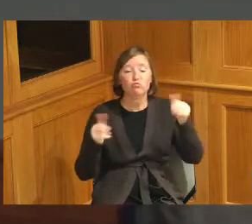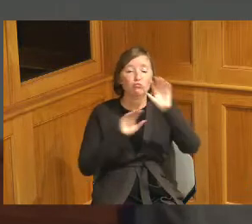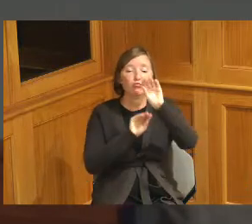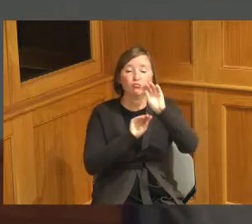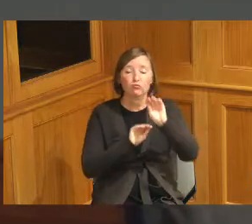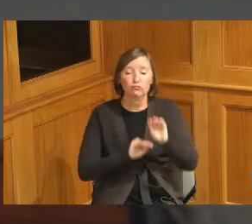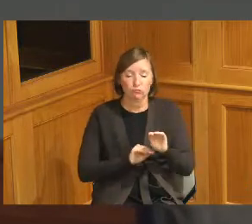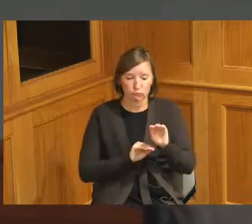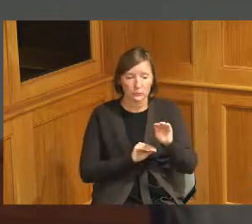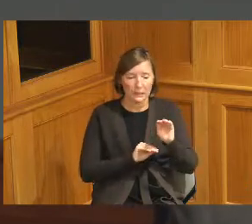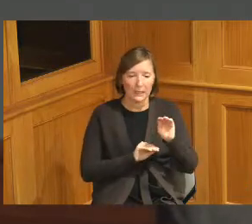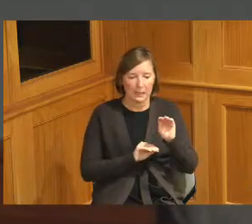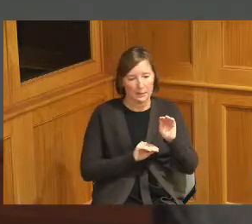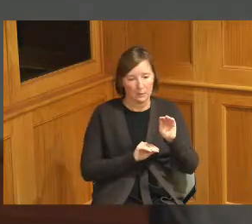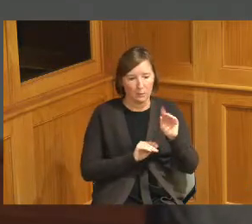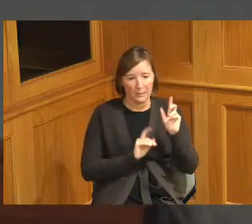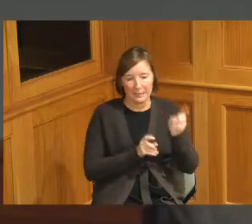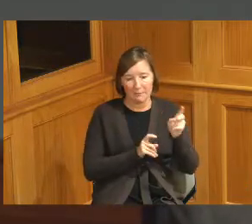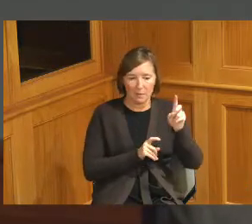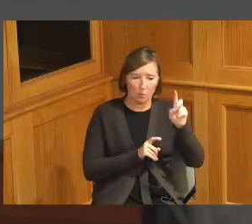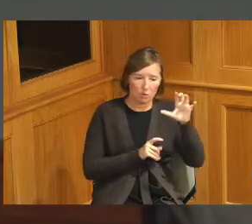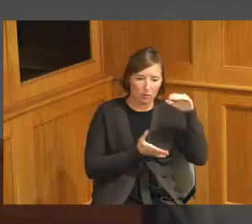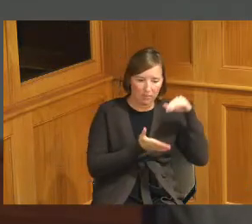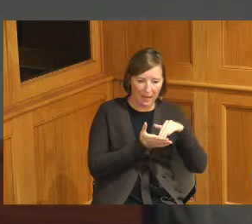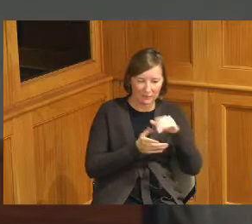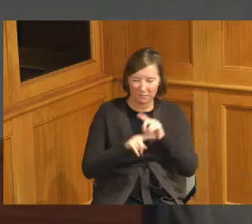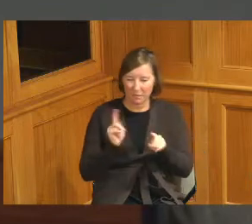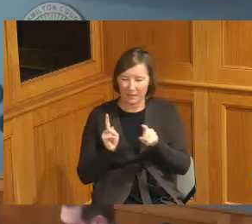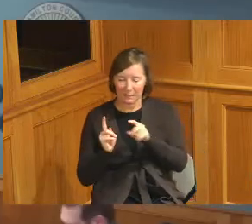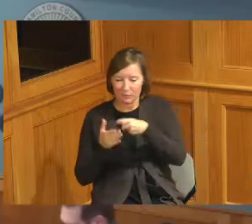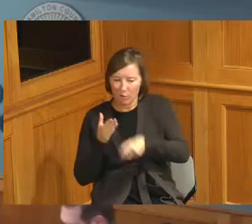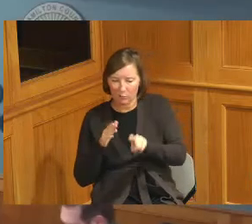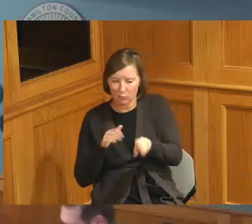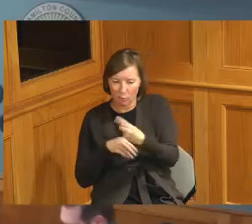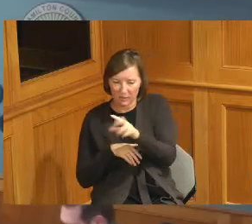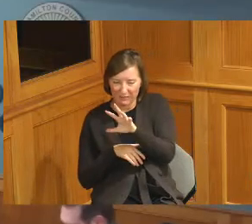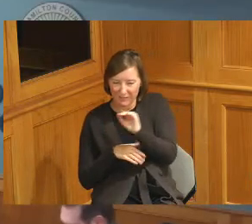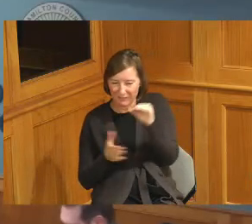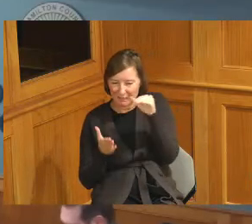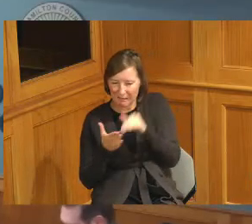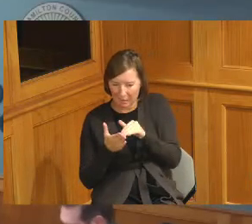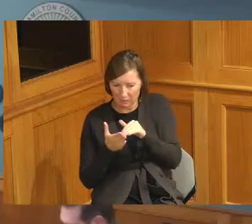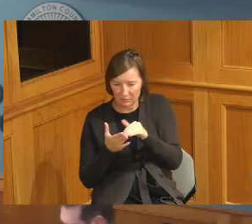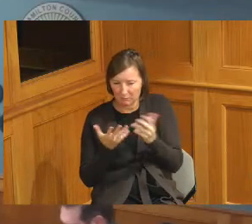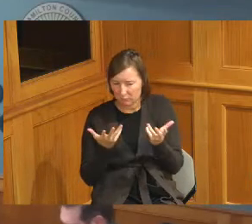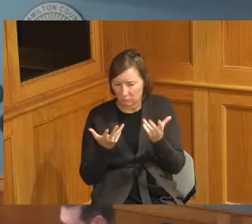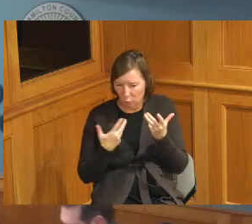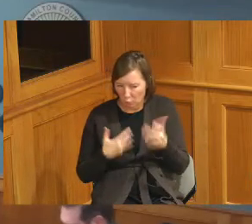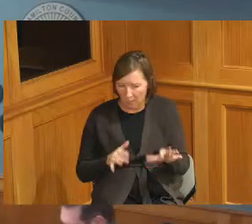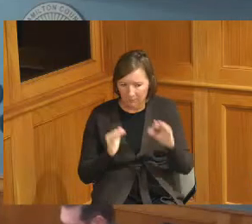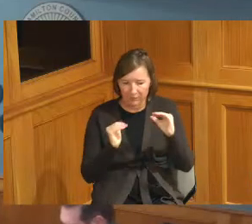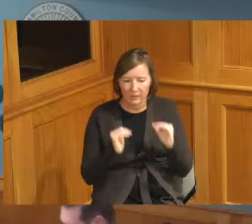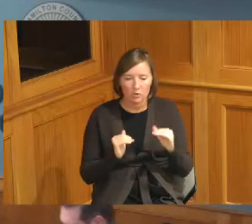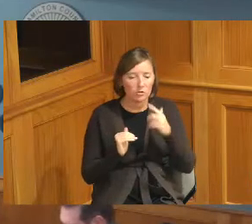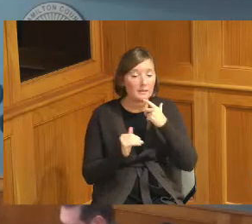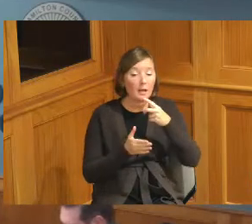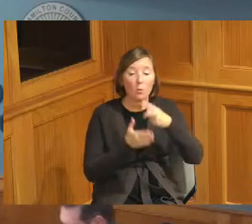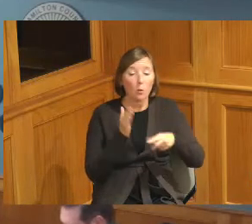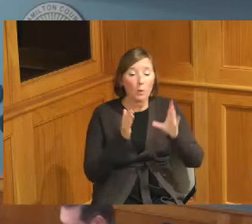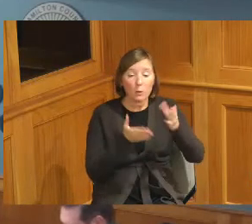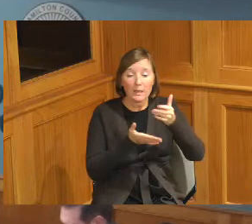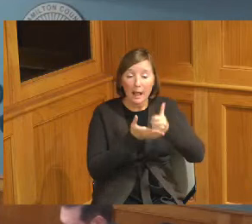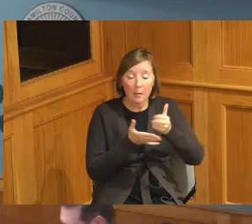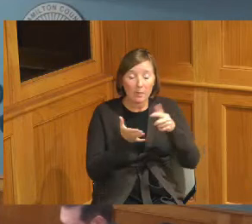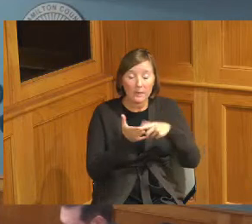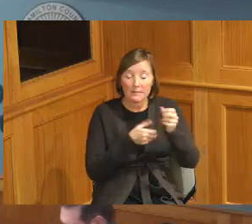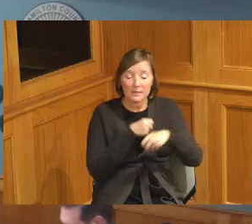that we think is going to cost 50. If you see what I mean. Yeah, I guess my thing was we would have helped some businesses this year with the 50, but we couldn't because we